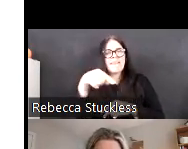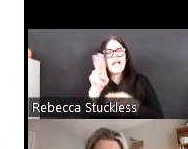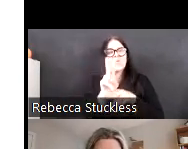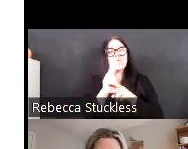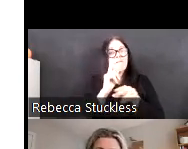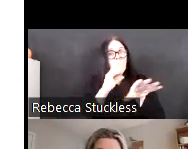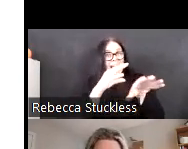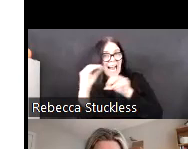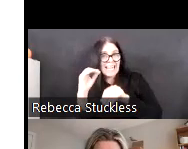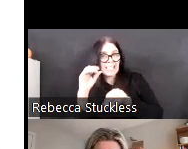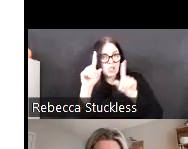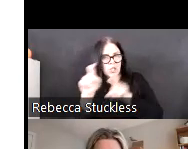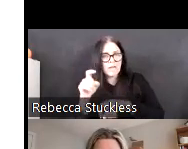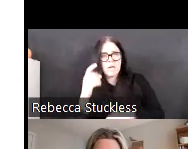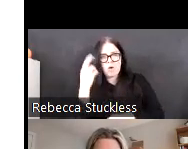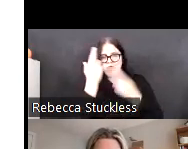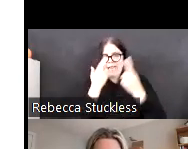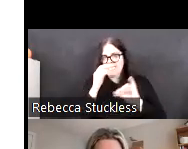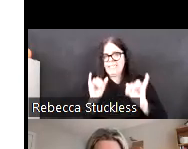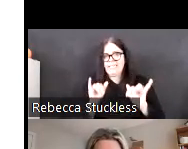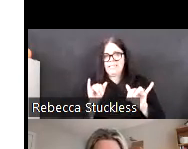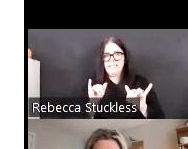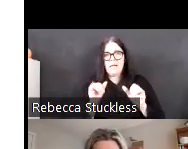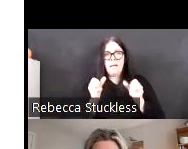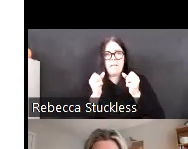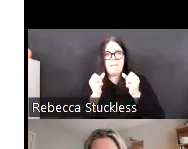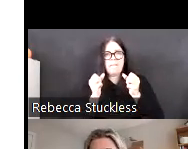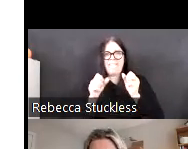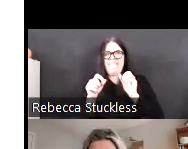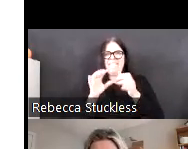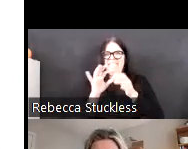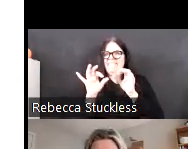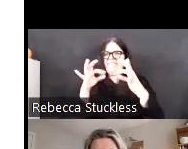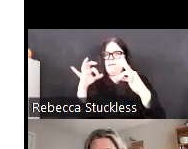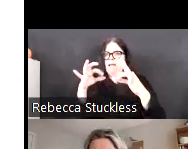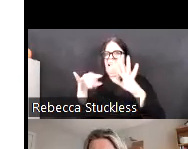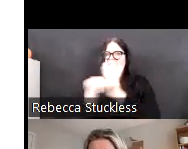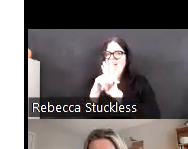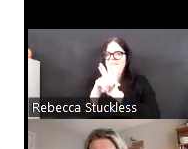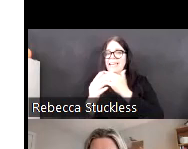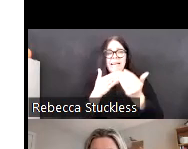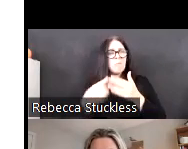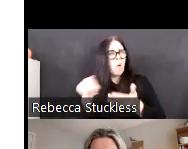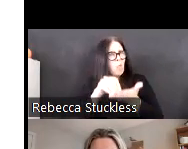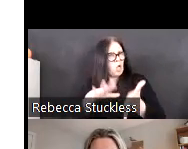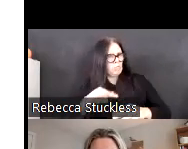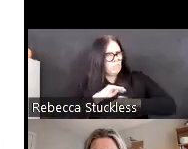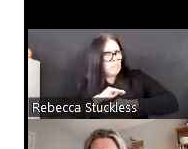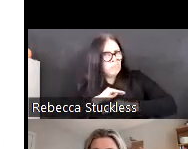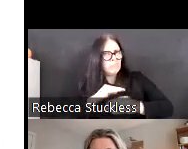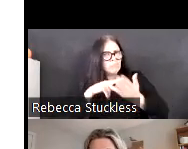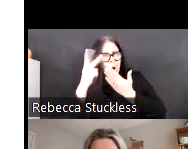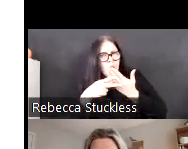their learners, but quickly realized that they were getting very negative feedback. Even though the learners were very happy with the program and the